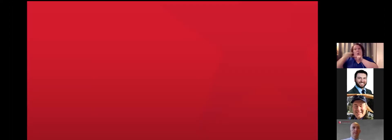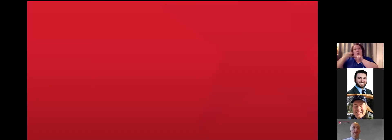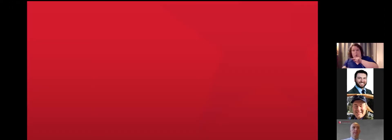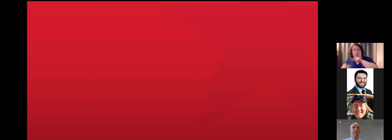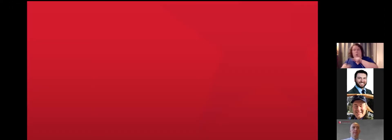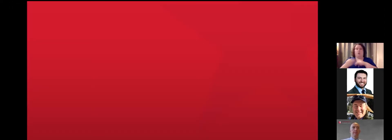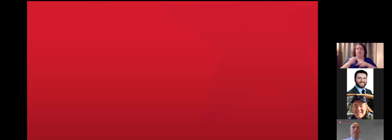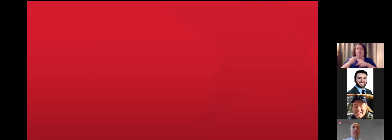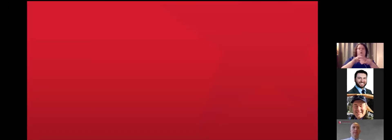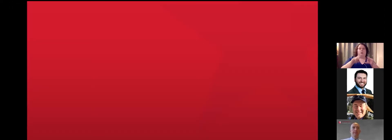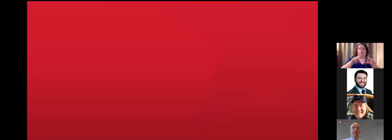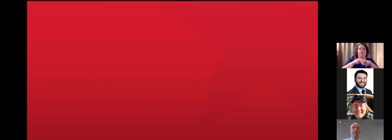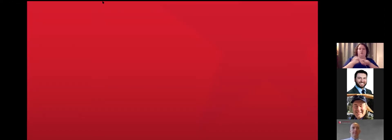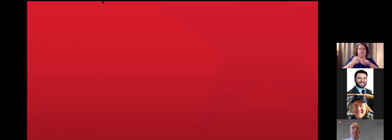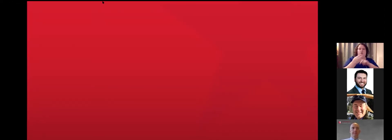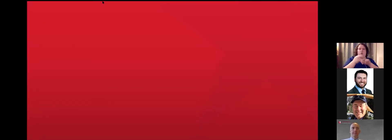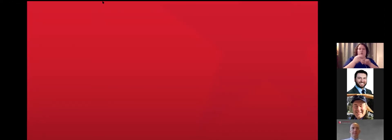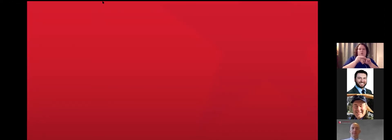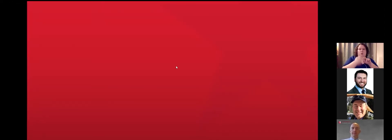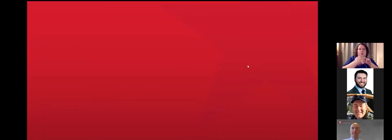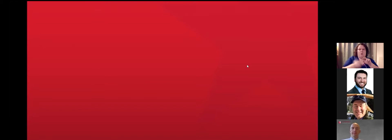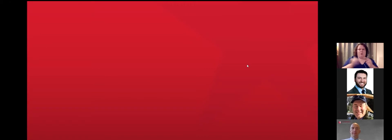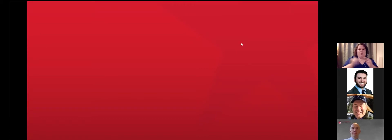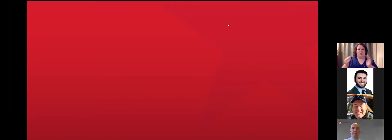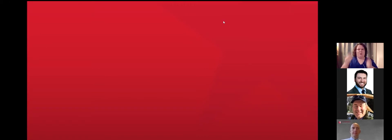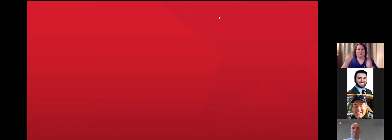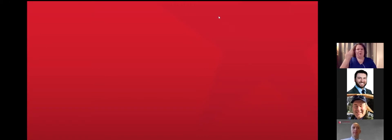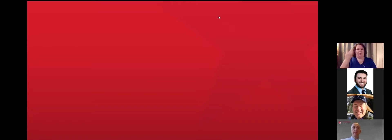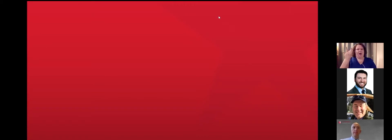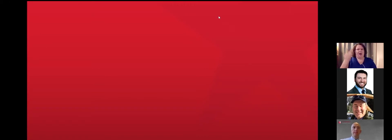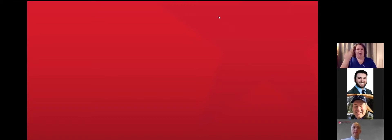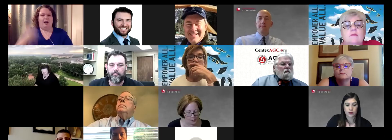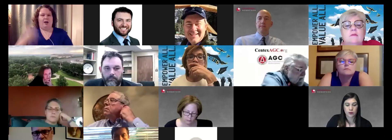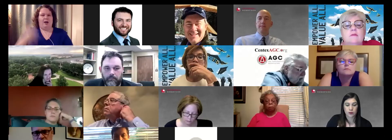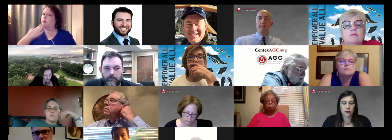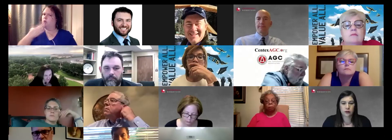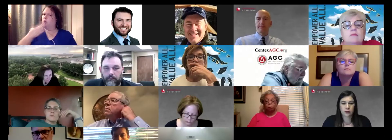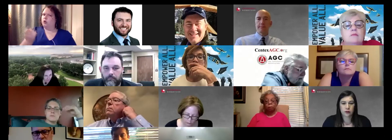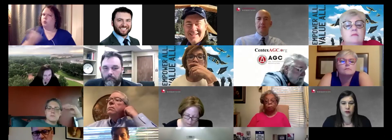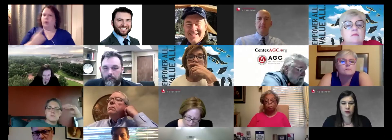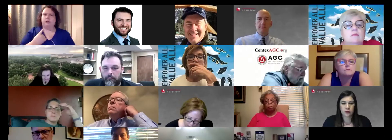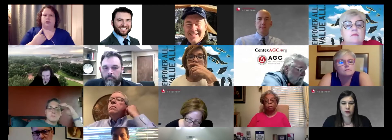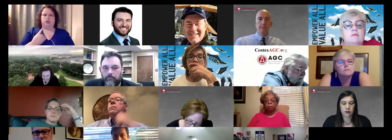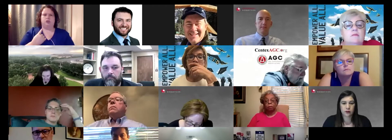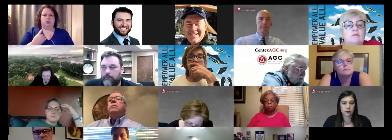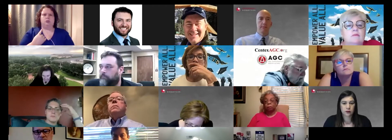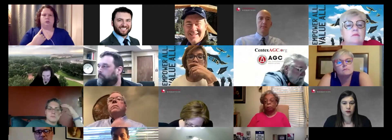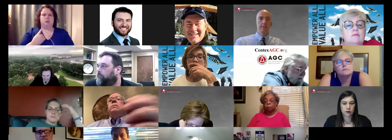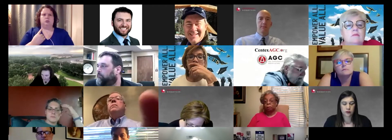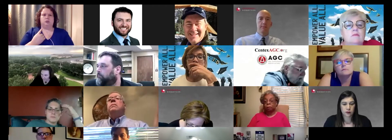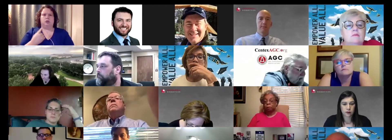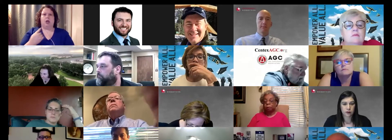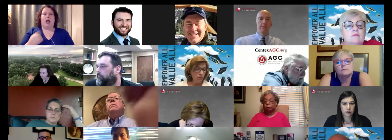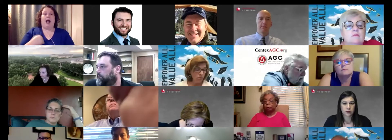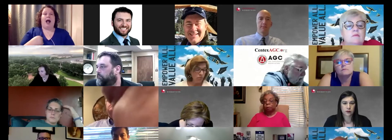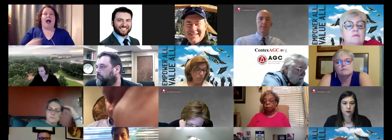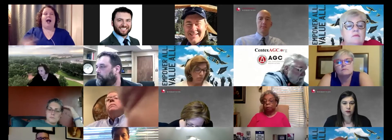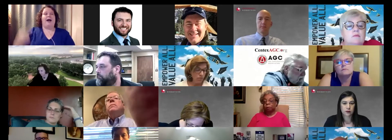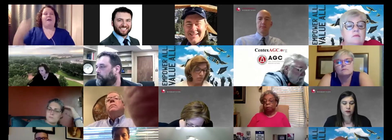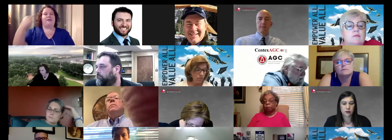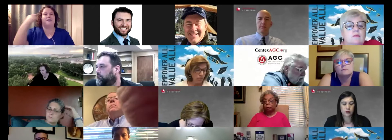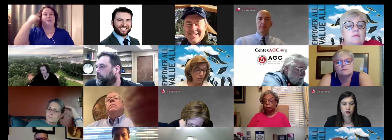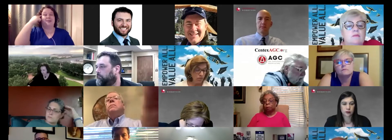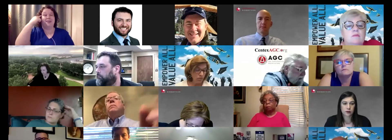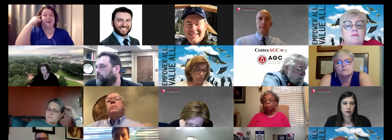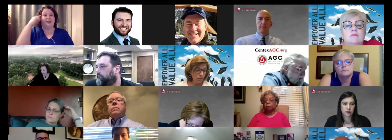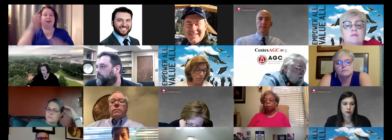that? That's a great question. I believe it is partially tied to how